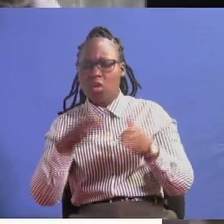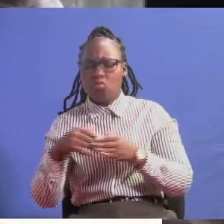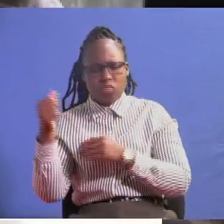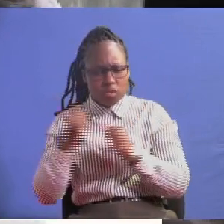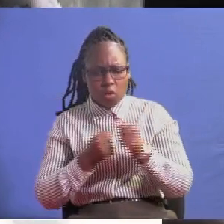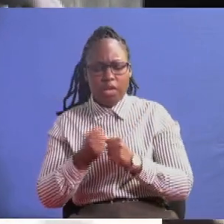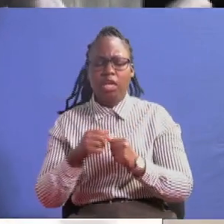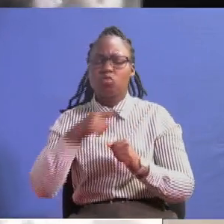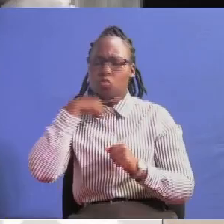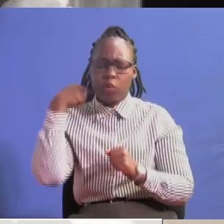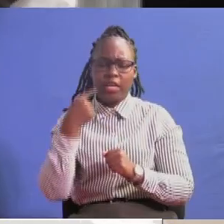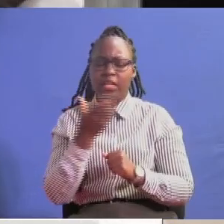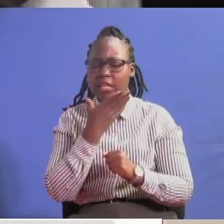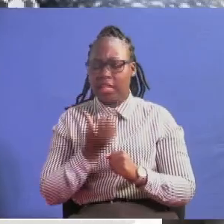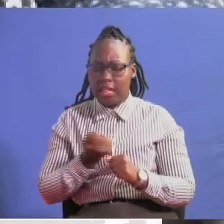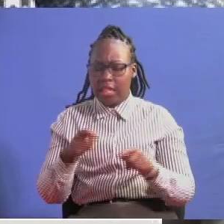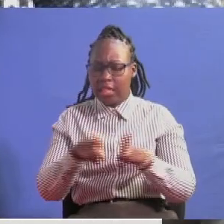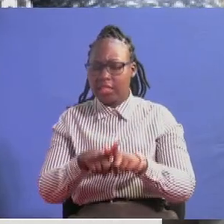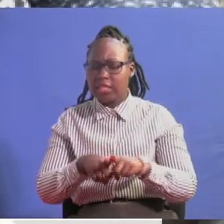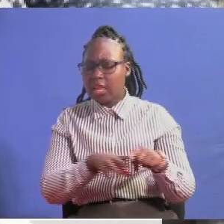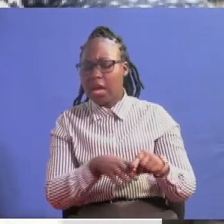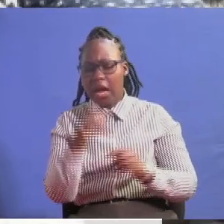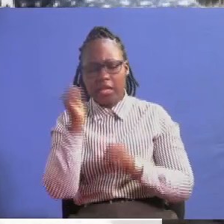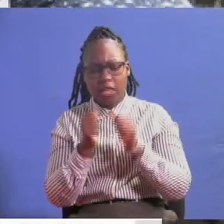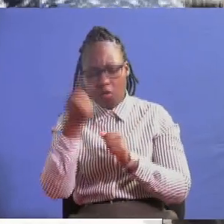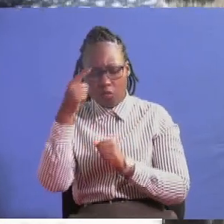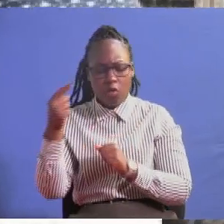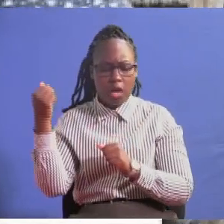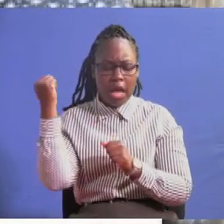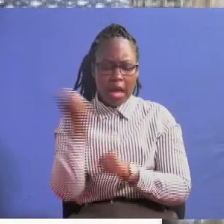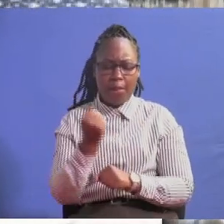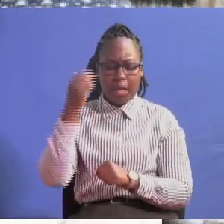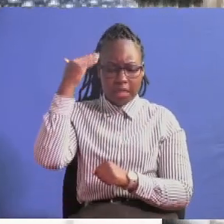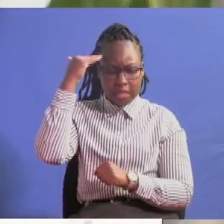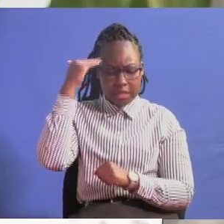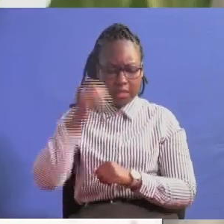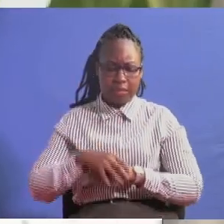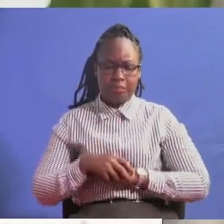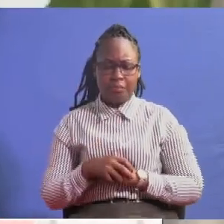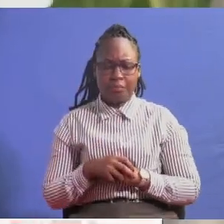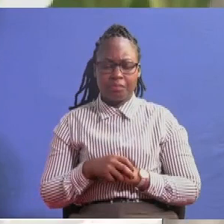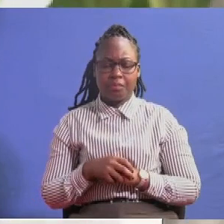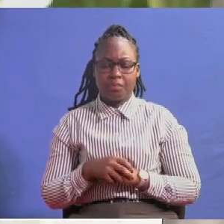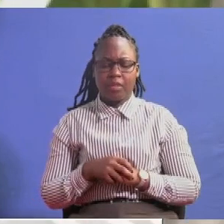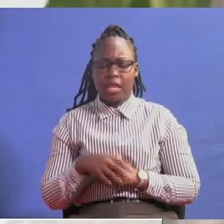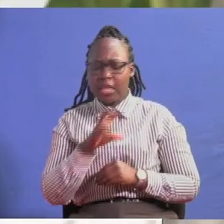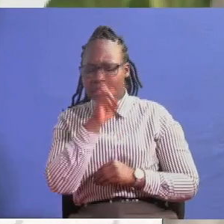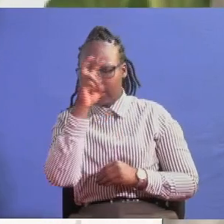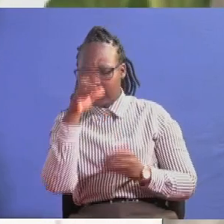and later executed the threat when he rushed for a hammer and hit her on the head. Yo, inaonekana